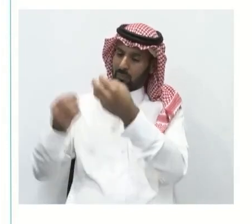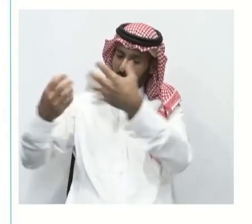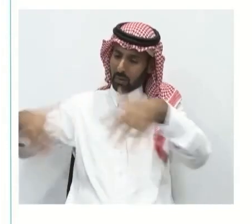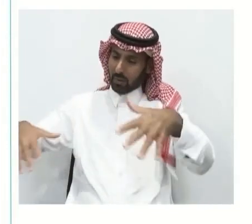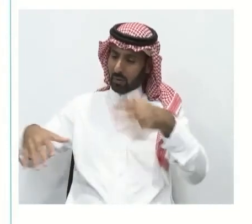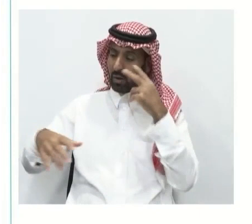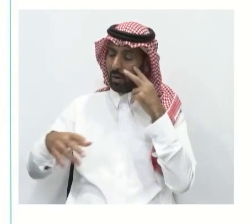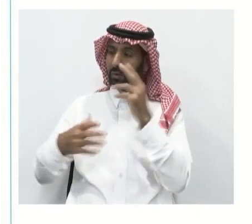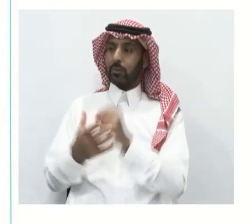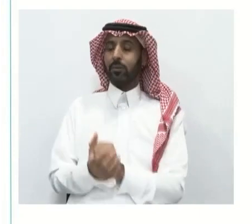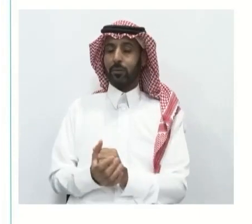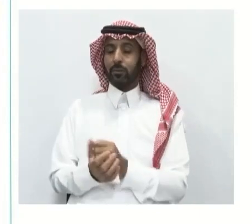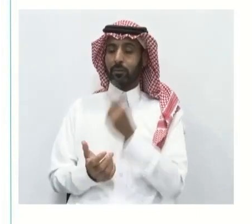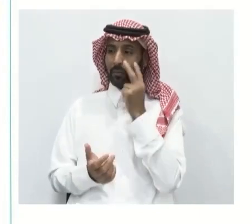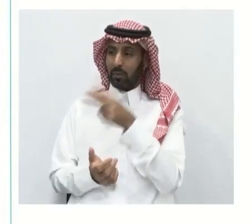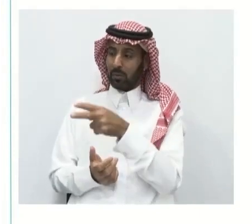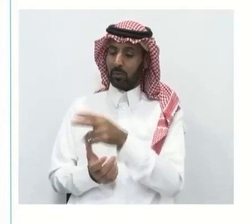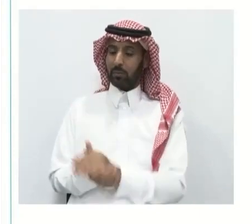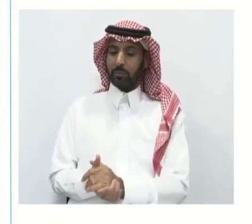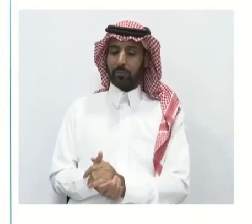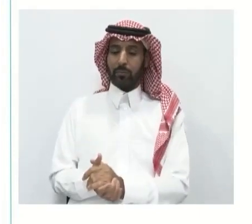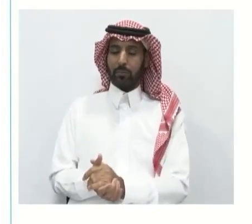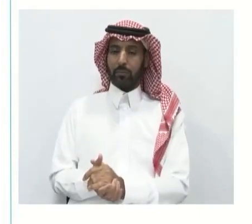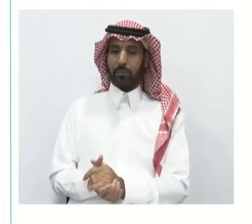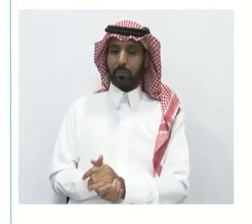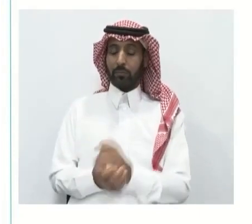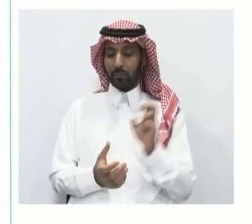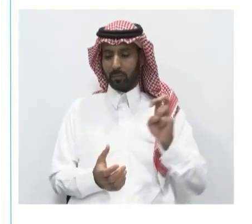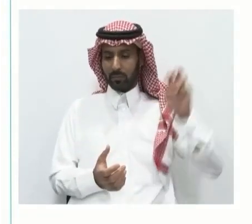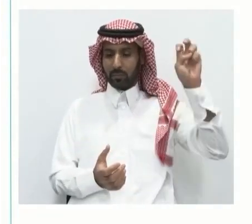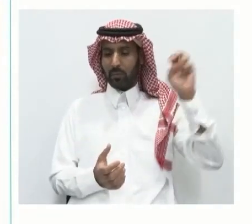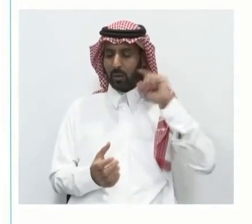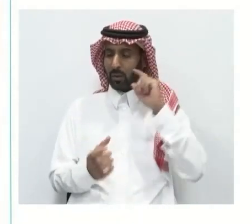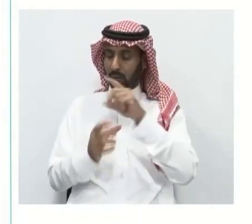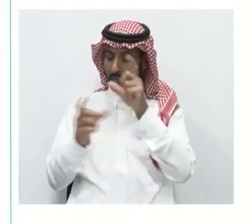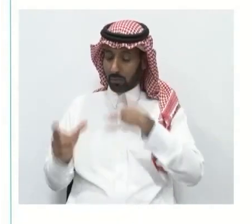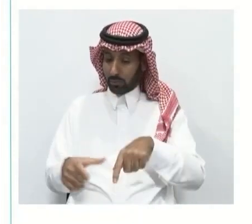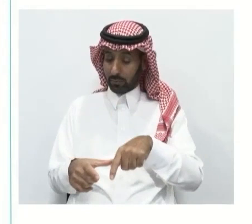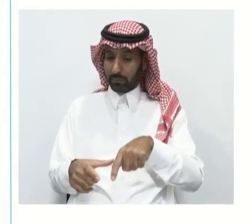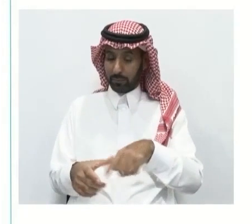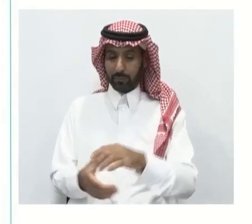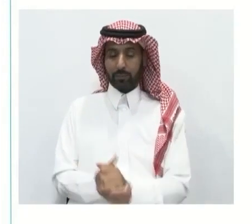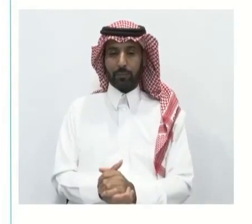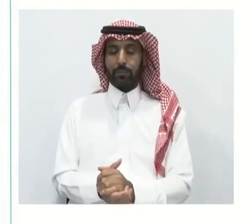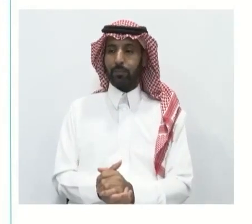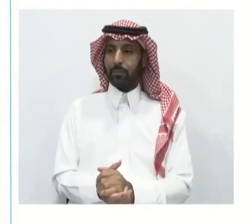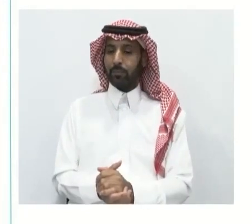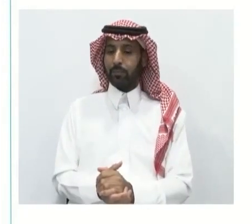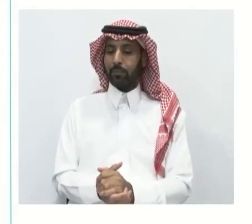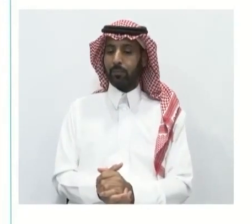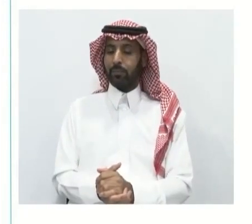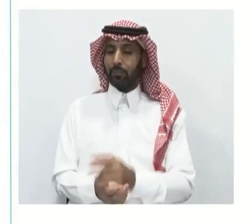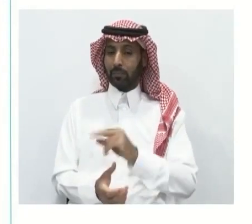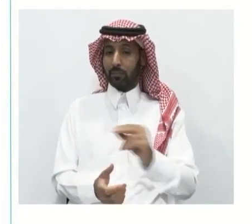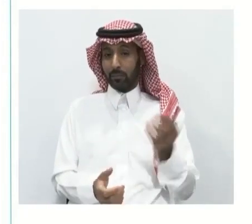broken. The last one, the word insured means covered by insurance. We will see it in this sentence, the same sentence